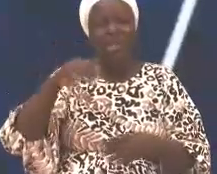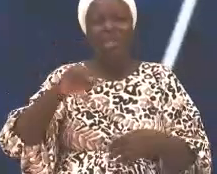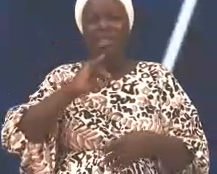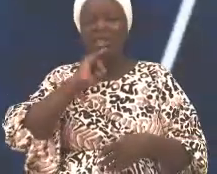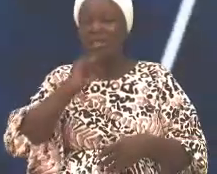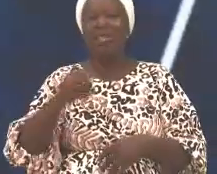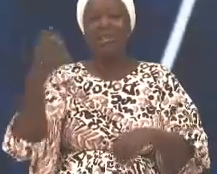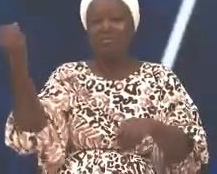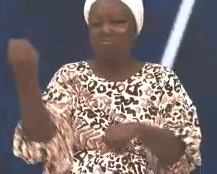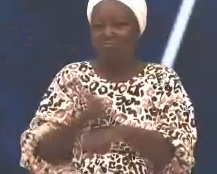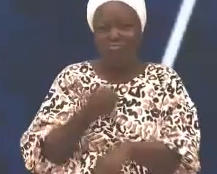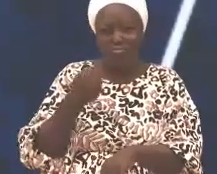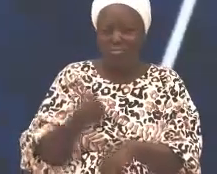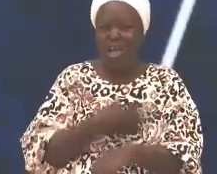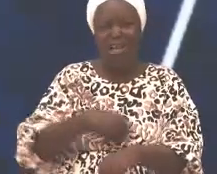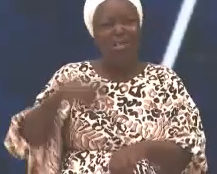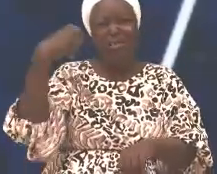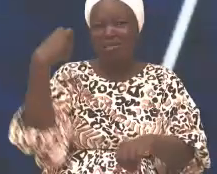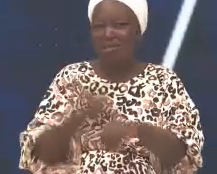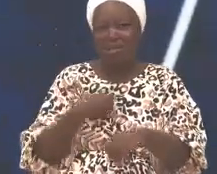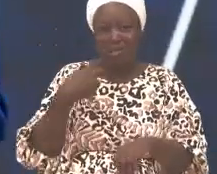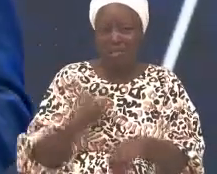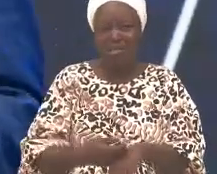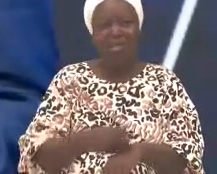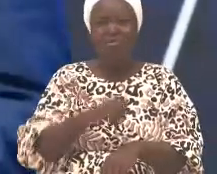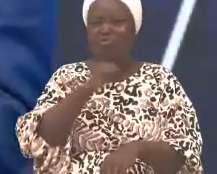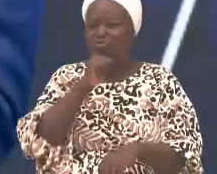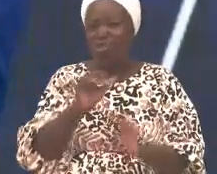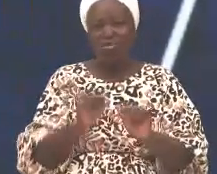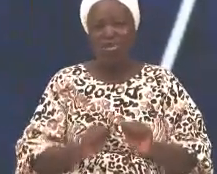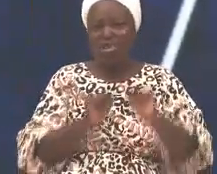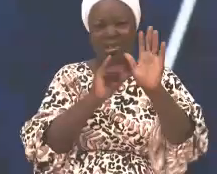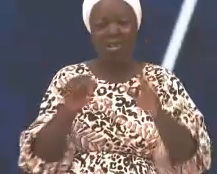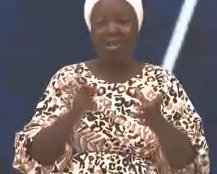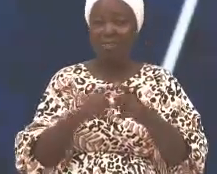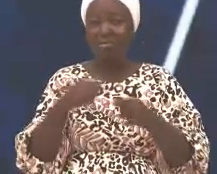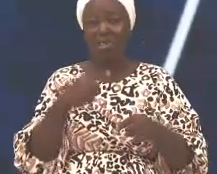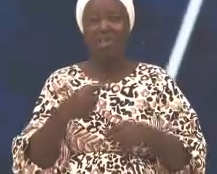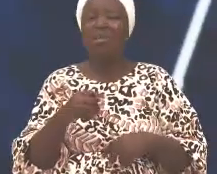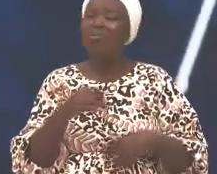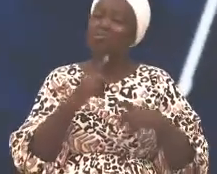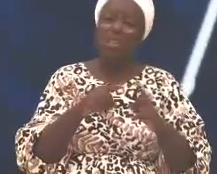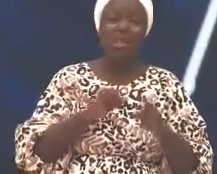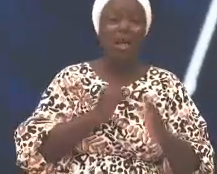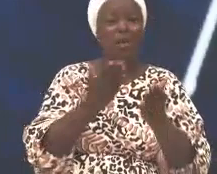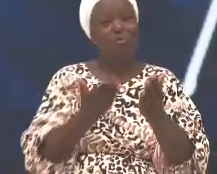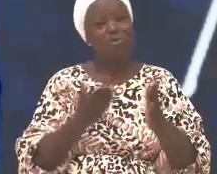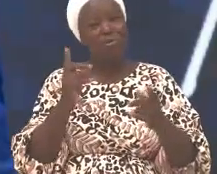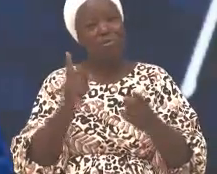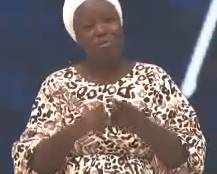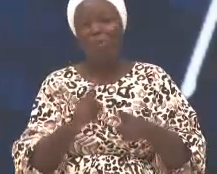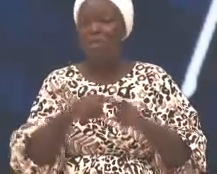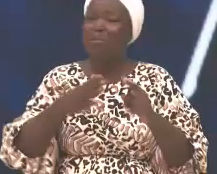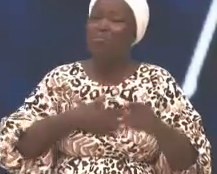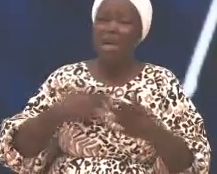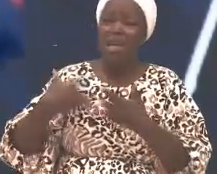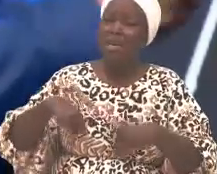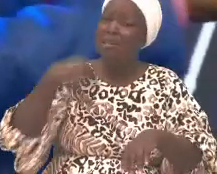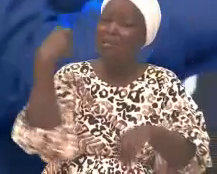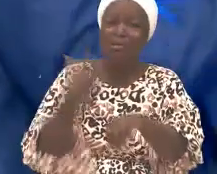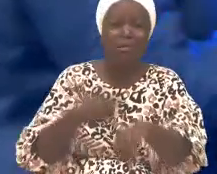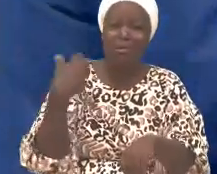it's unyielding. And you say, you know, I want to, but my heart is stony. The Lord